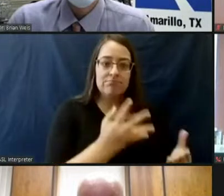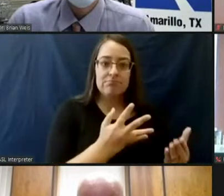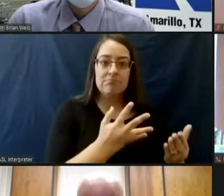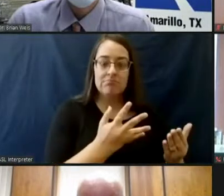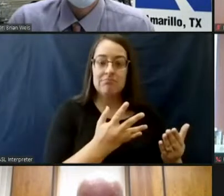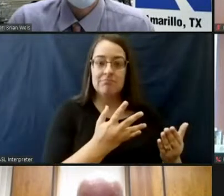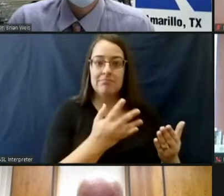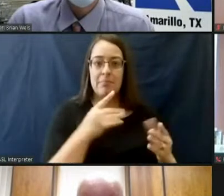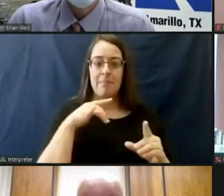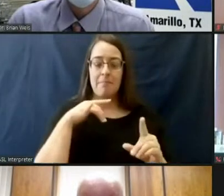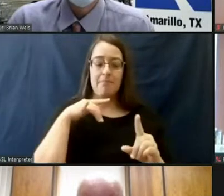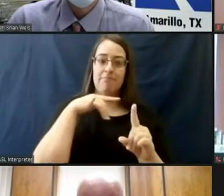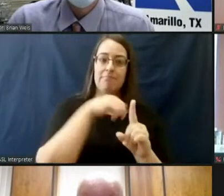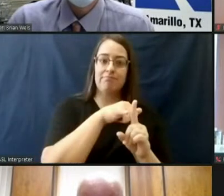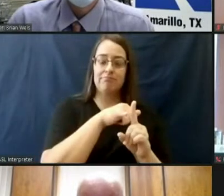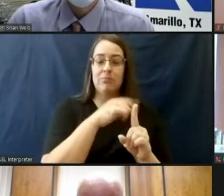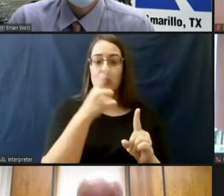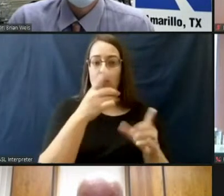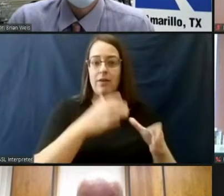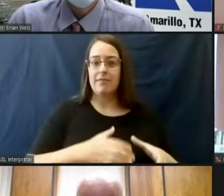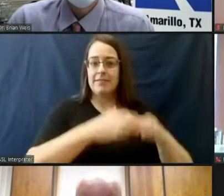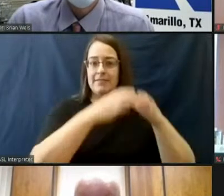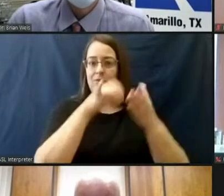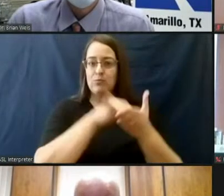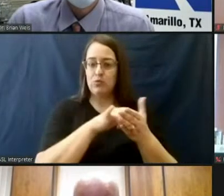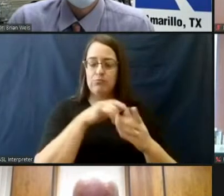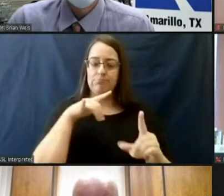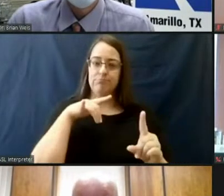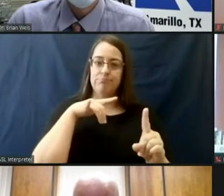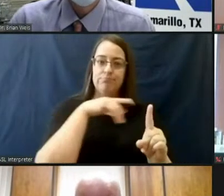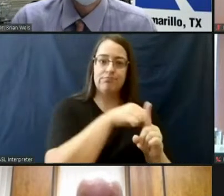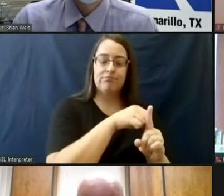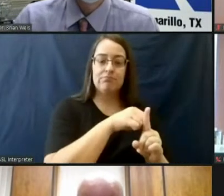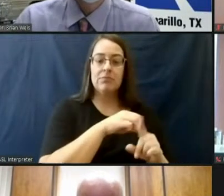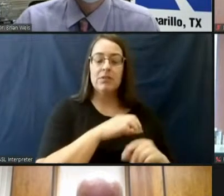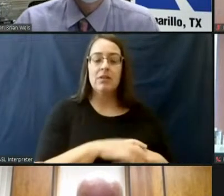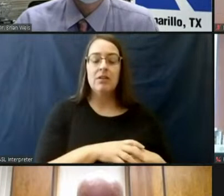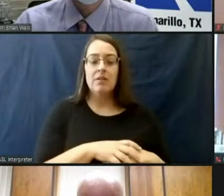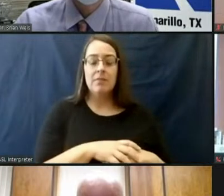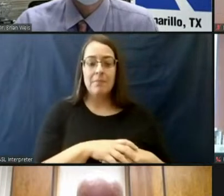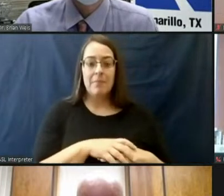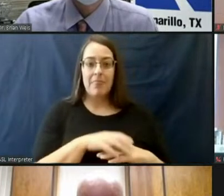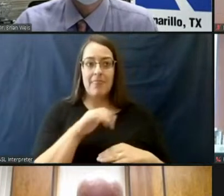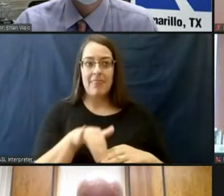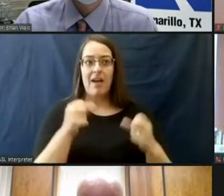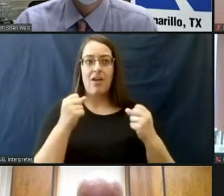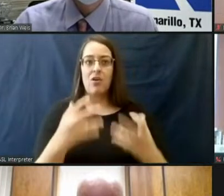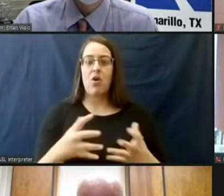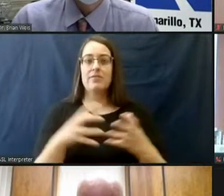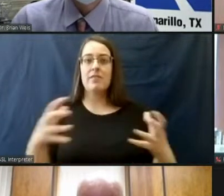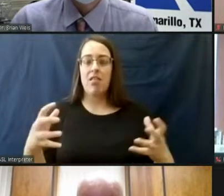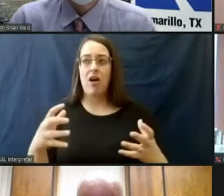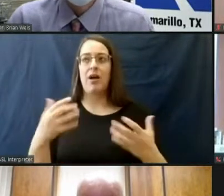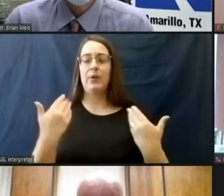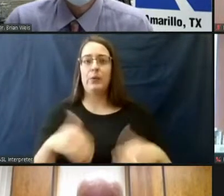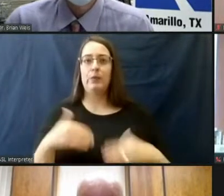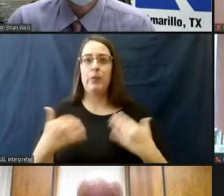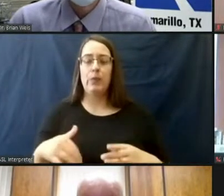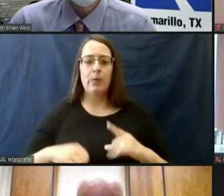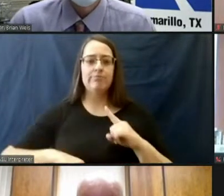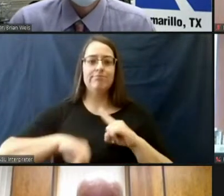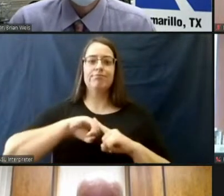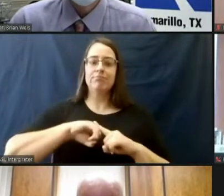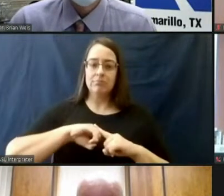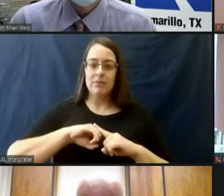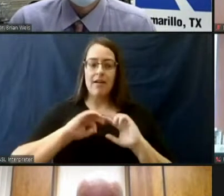a plane had hit one of the towers. And so, that has caused a lot of impact. And of course, how the war has gone